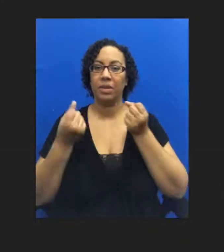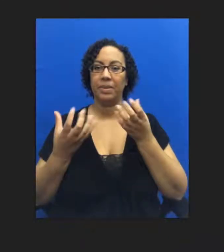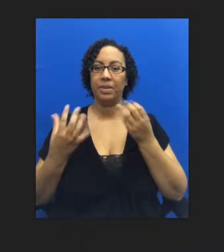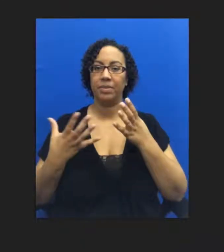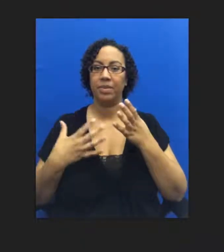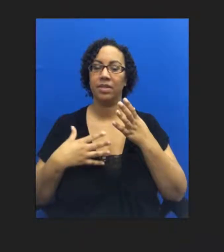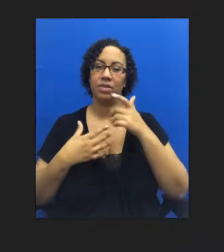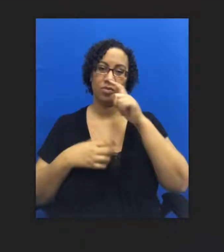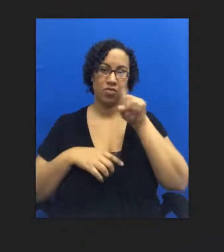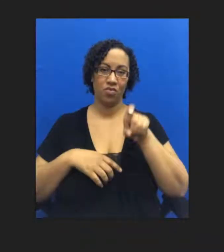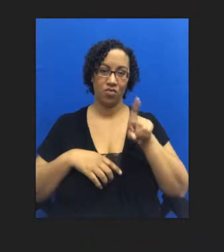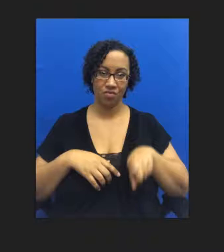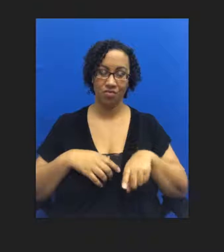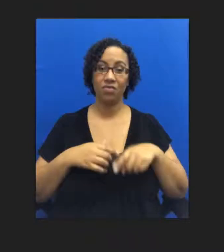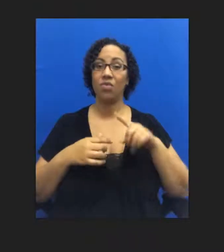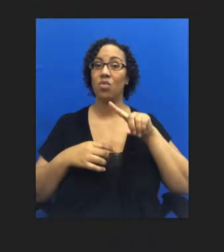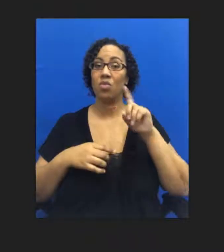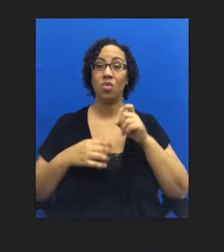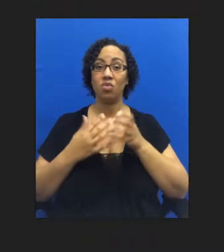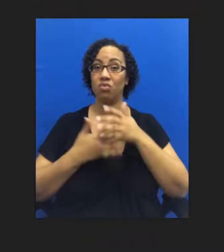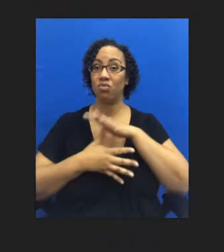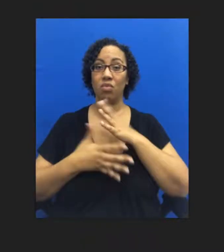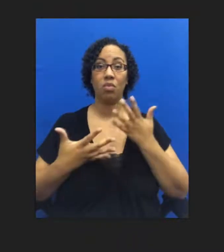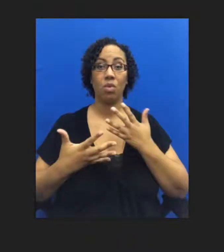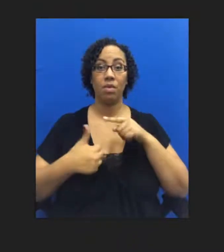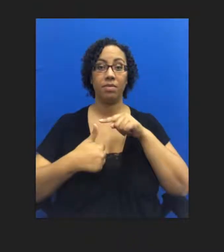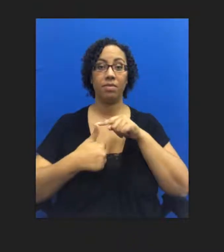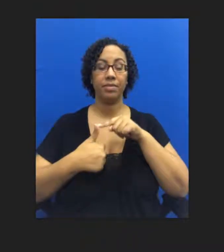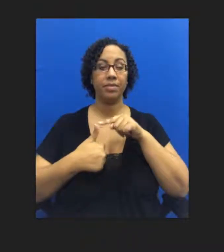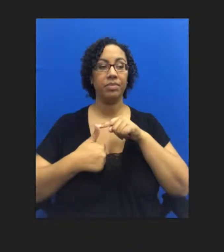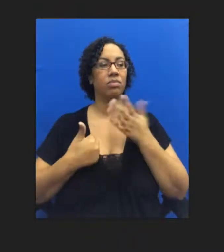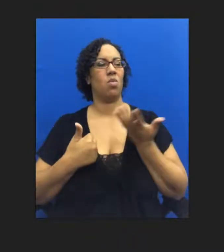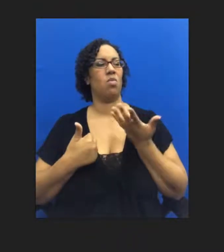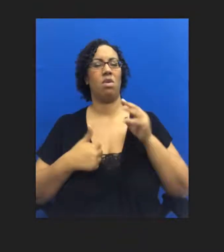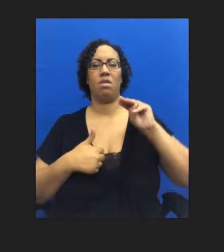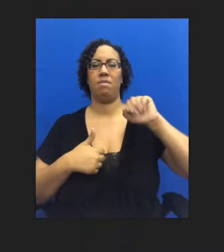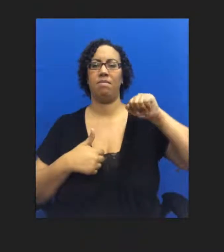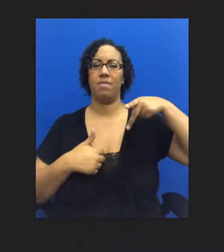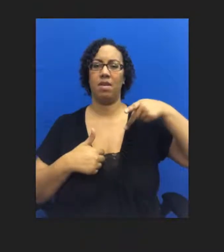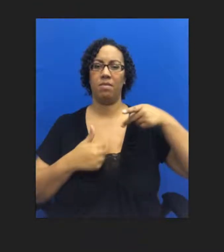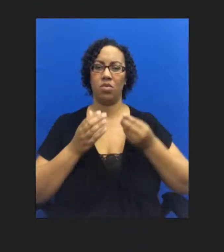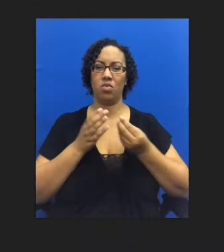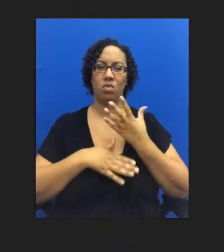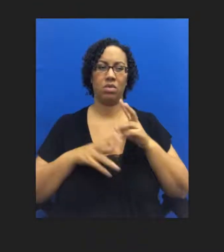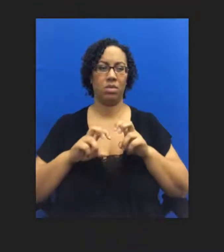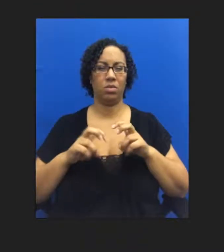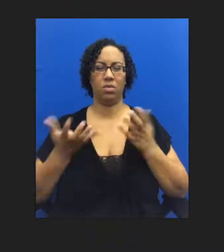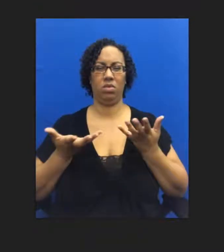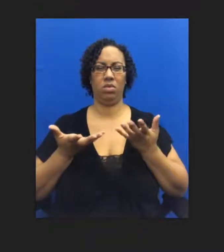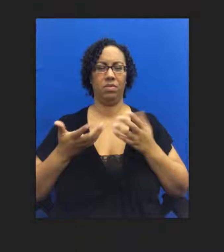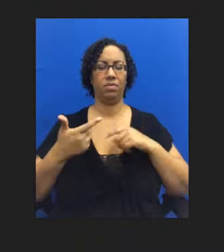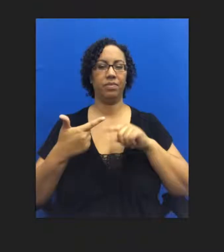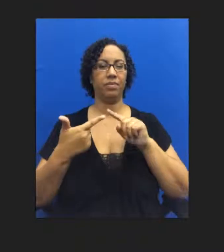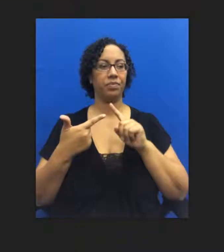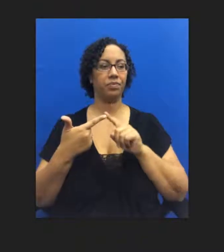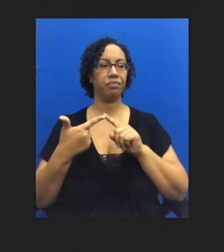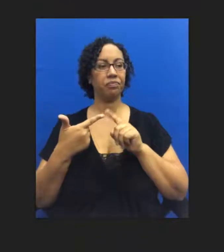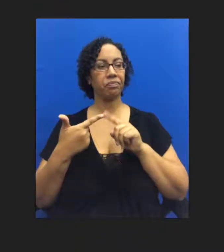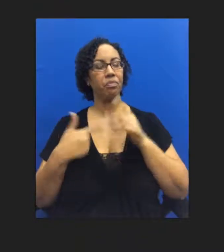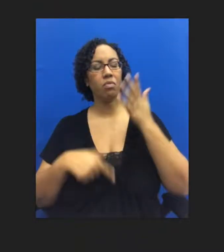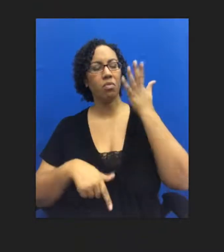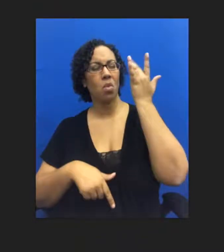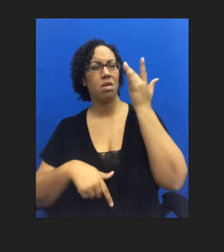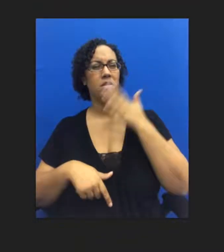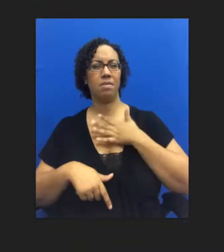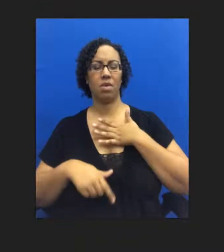This presentation will cover the following questions. These questions include: what is the MAP growth